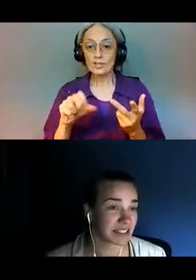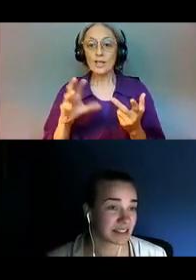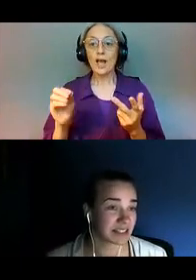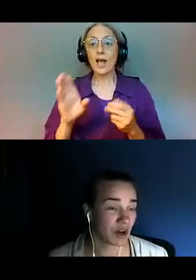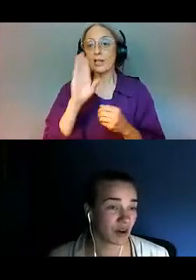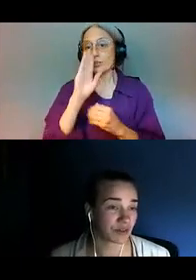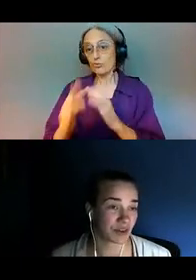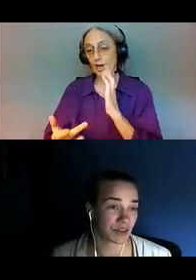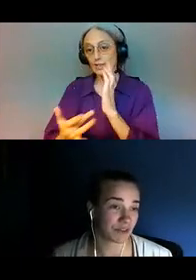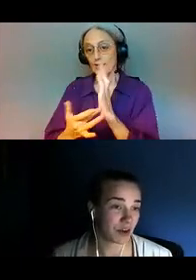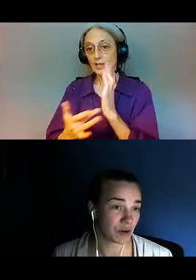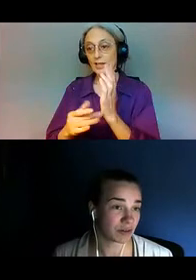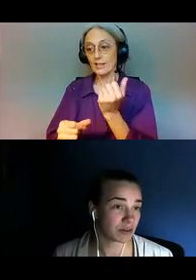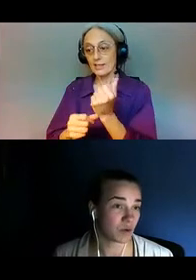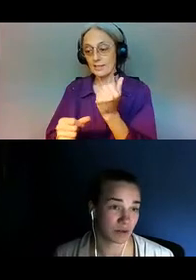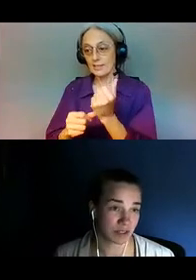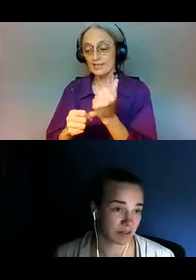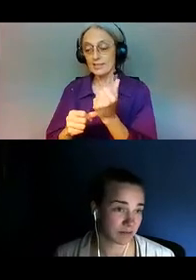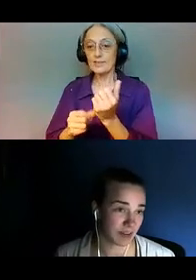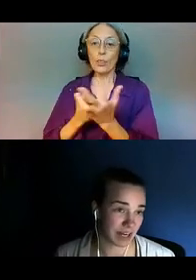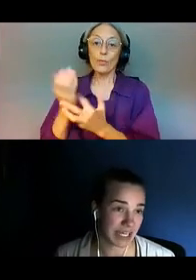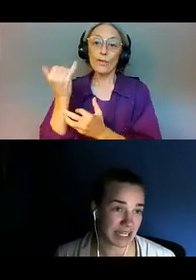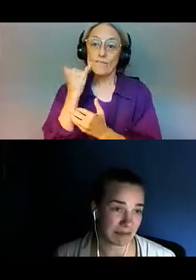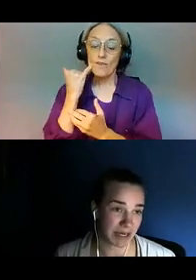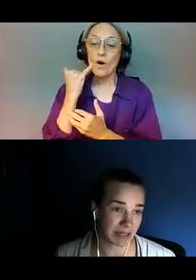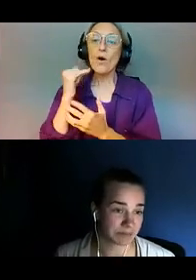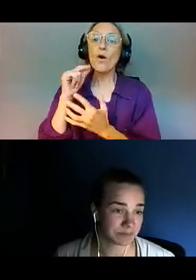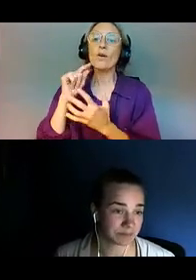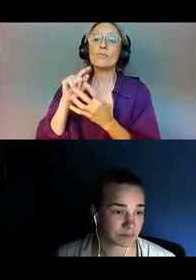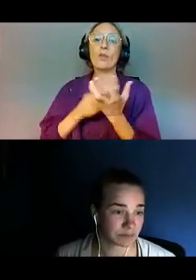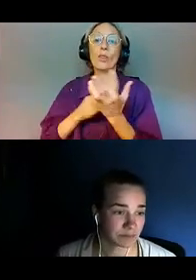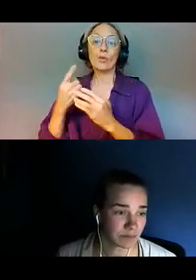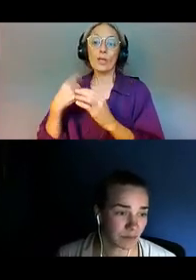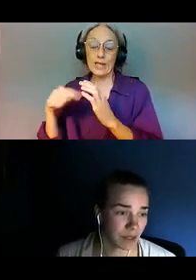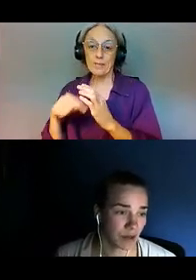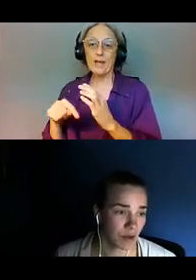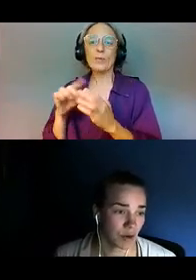technical assistance over the phone or via email.